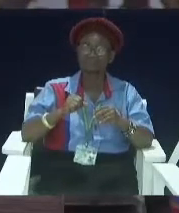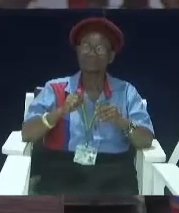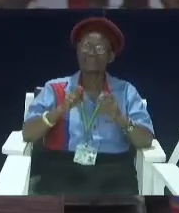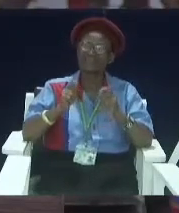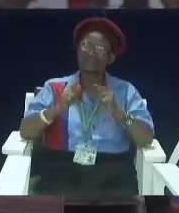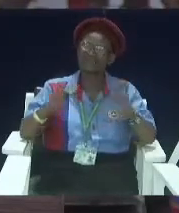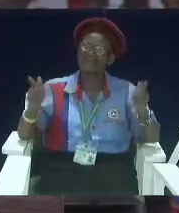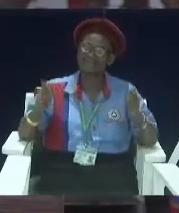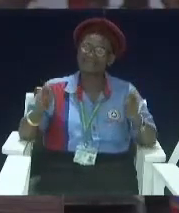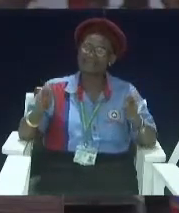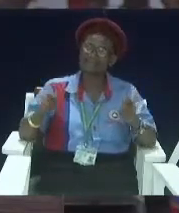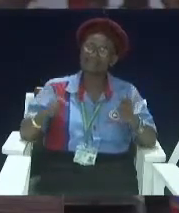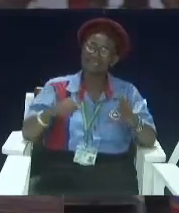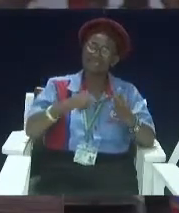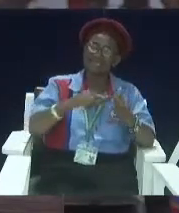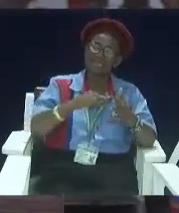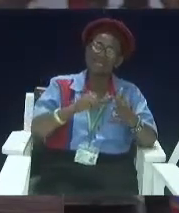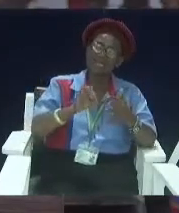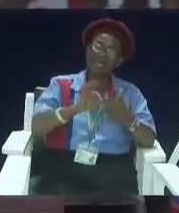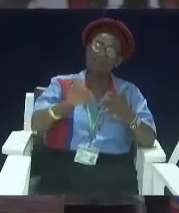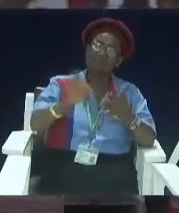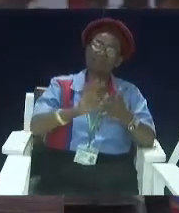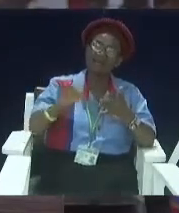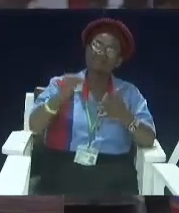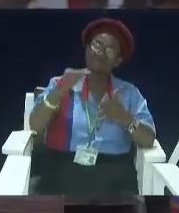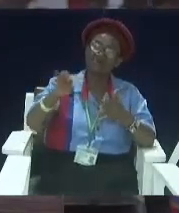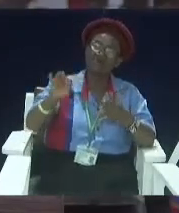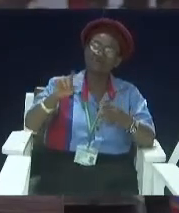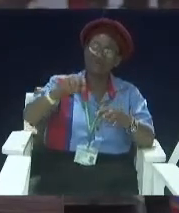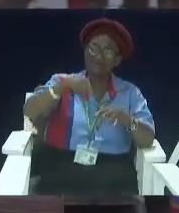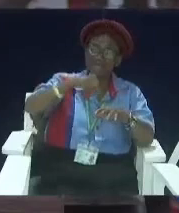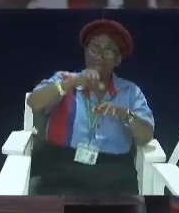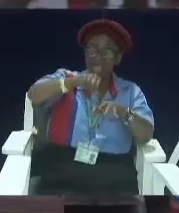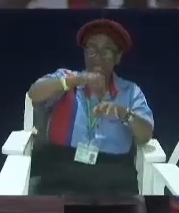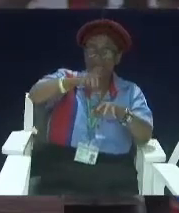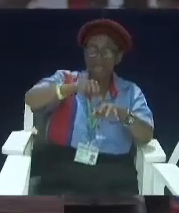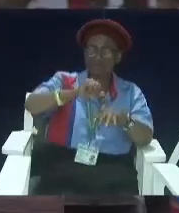tremendous amount of anointing